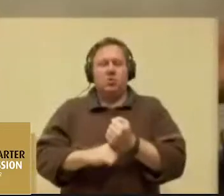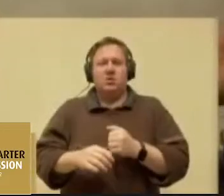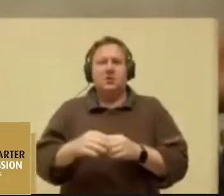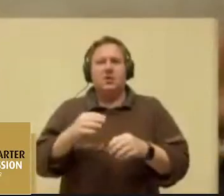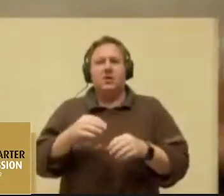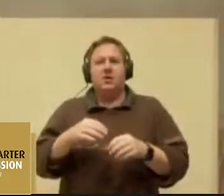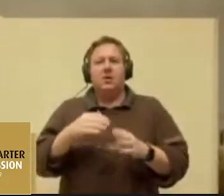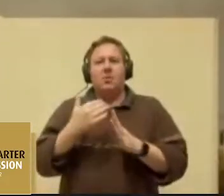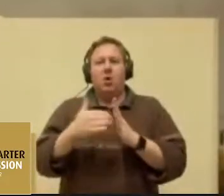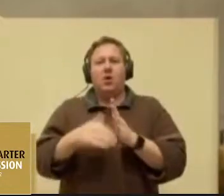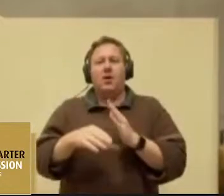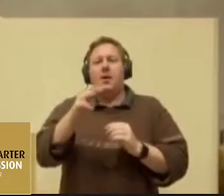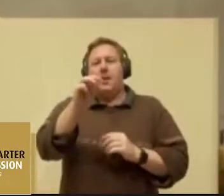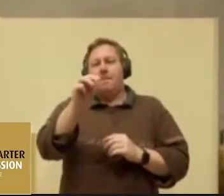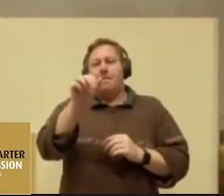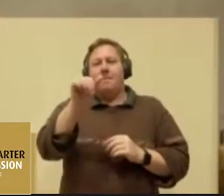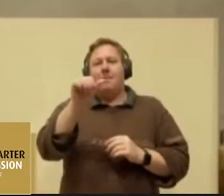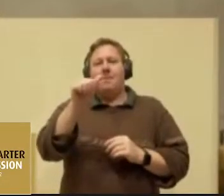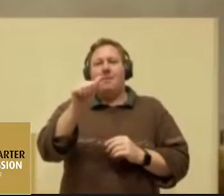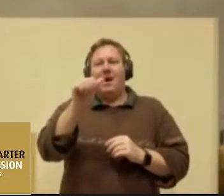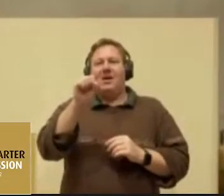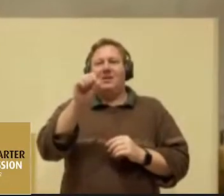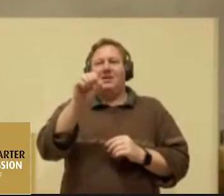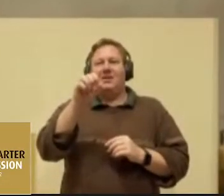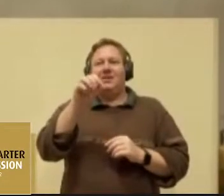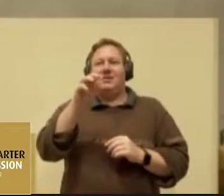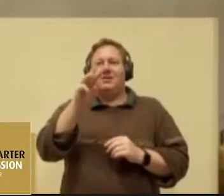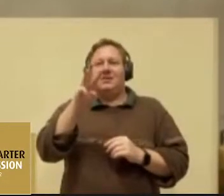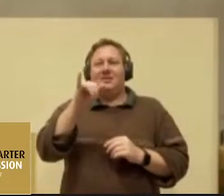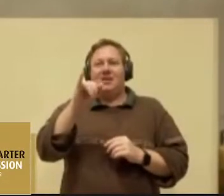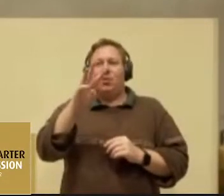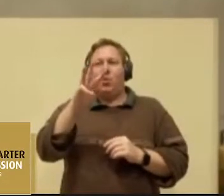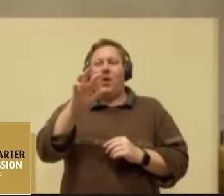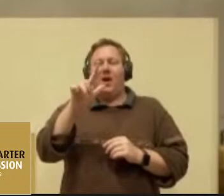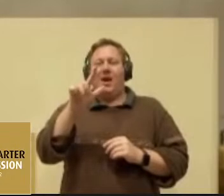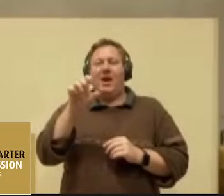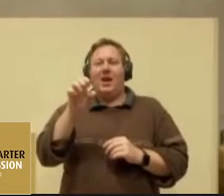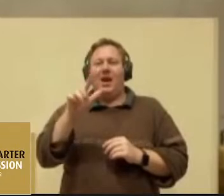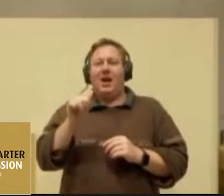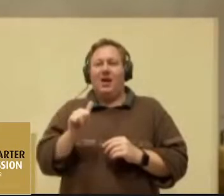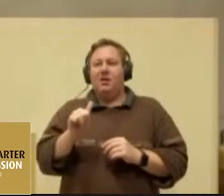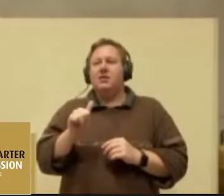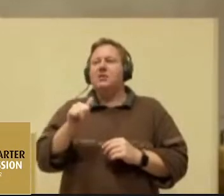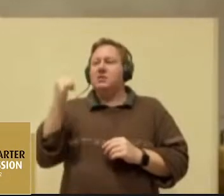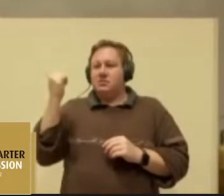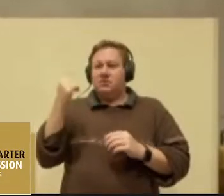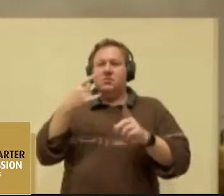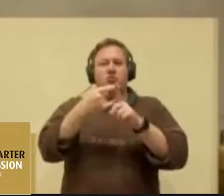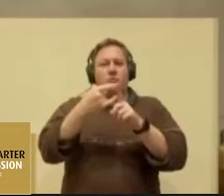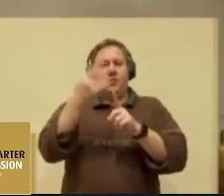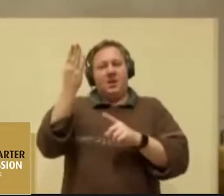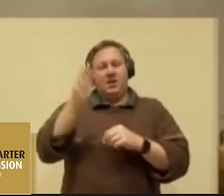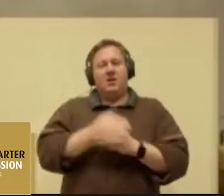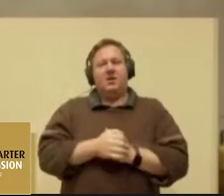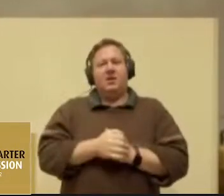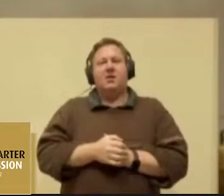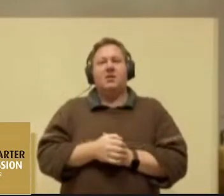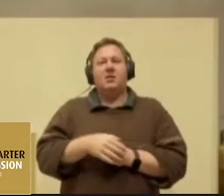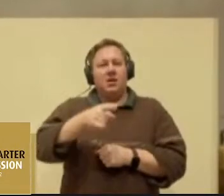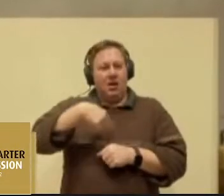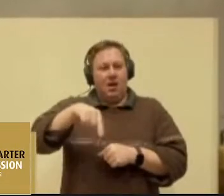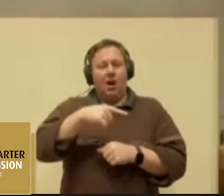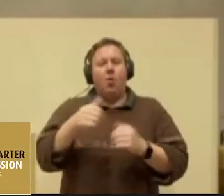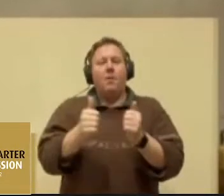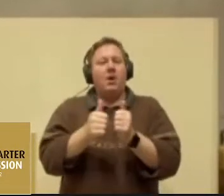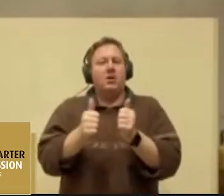marziwella thank you very much for always supporting us she's on the platform to our partners